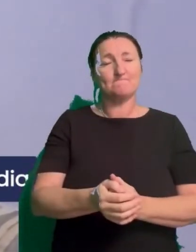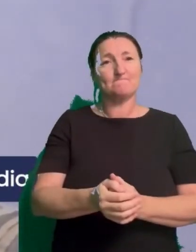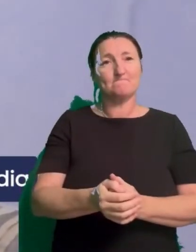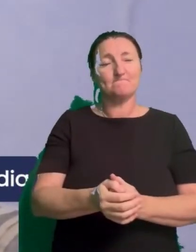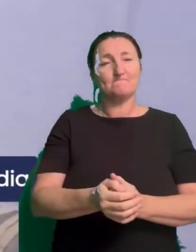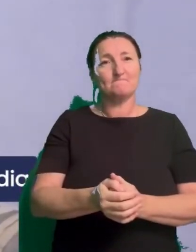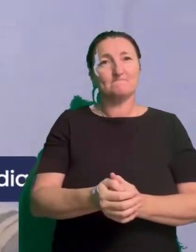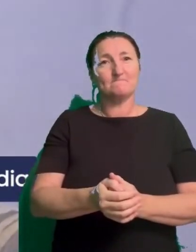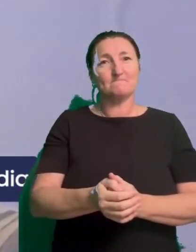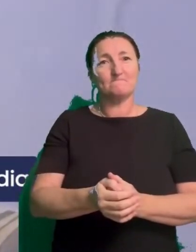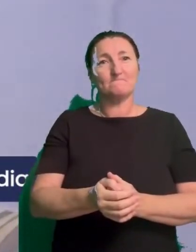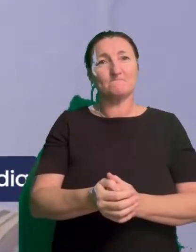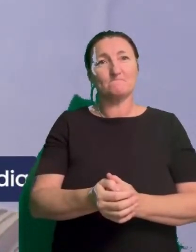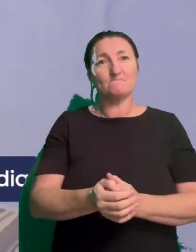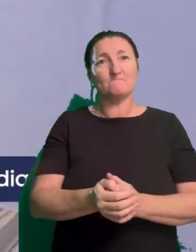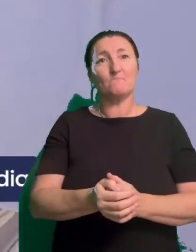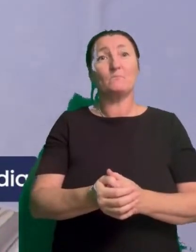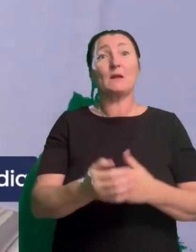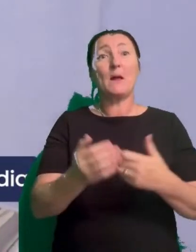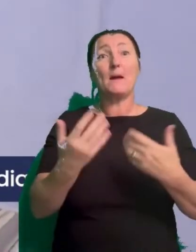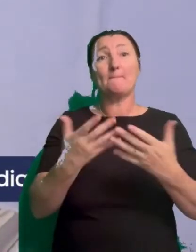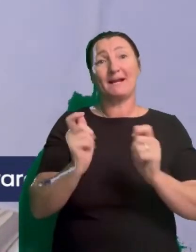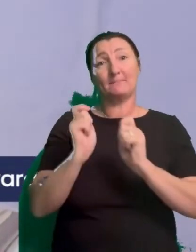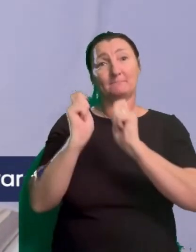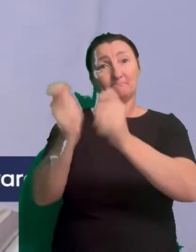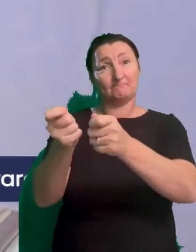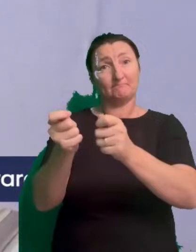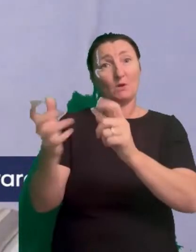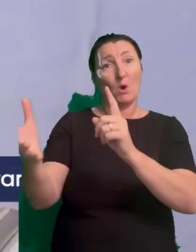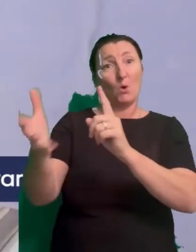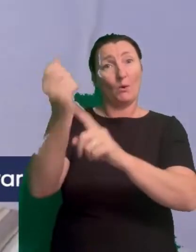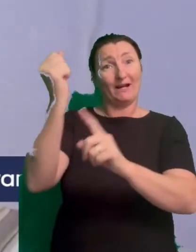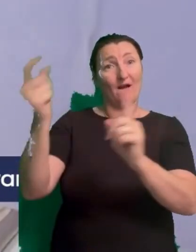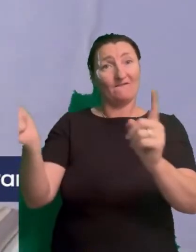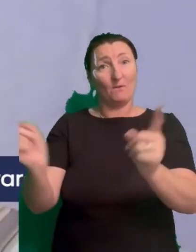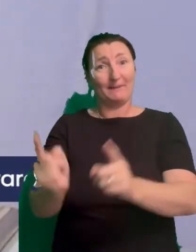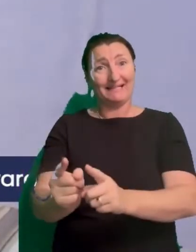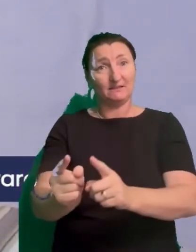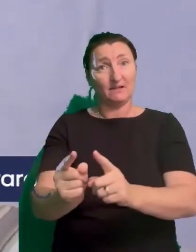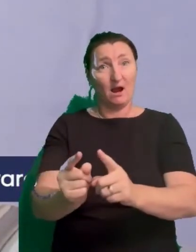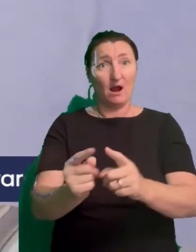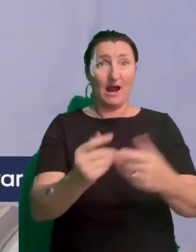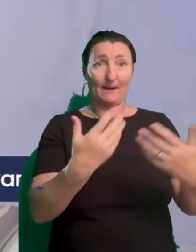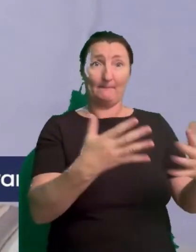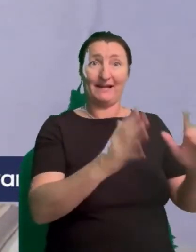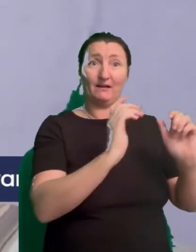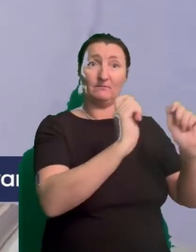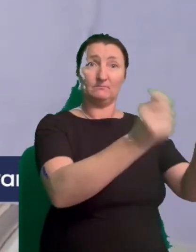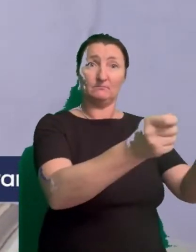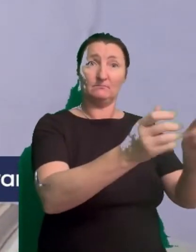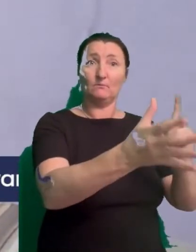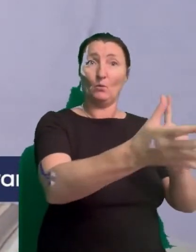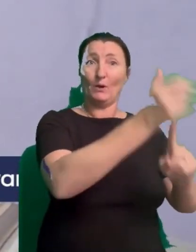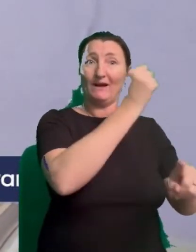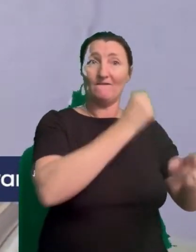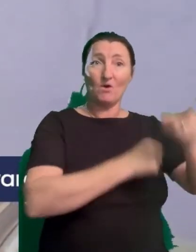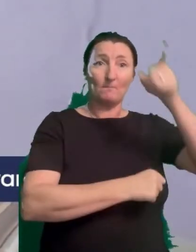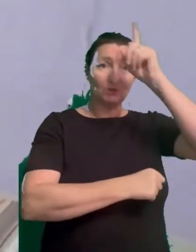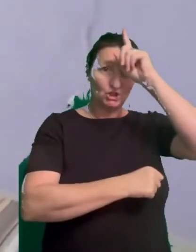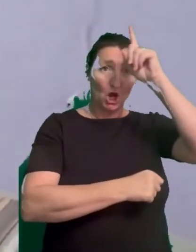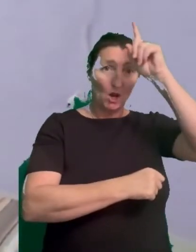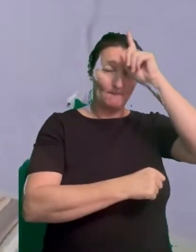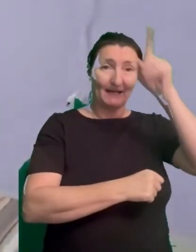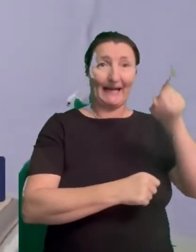from our country, India, and a winner from Germany received Discovery